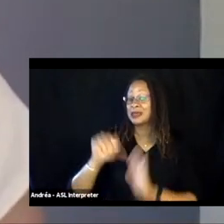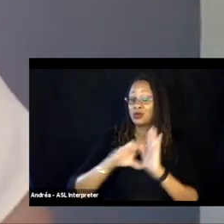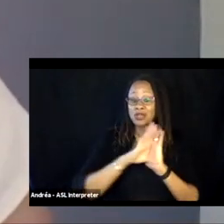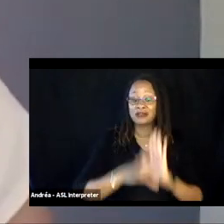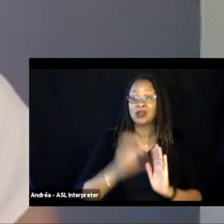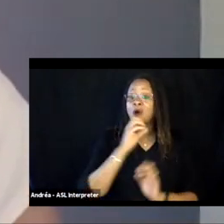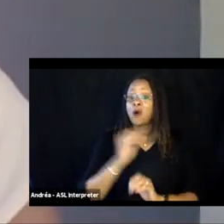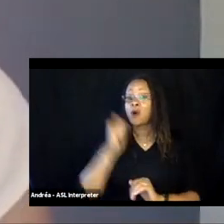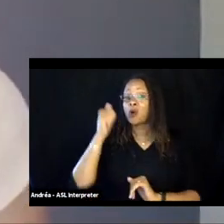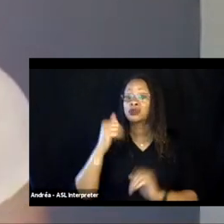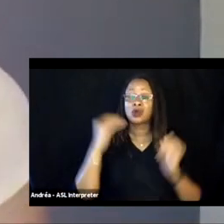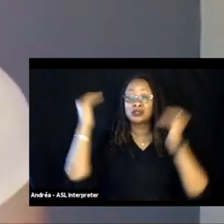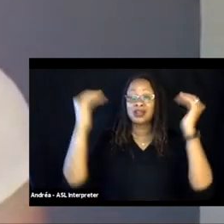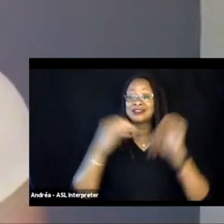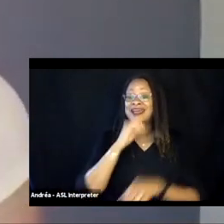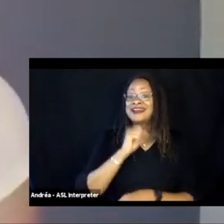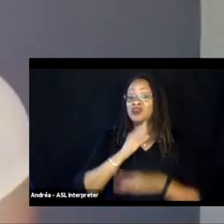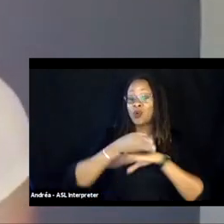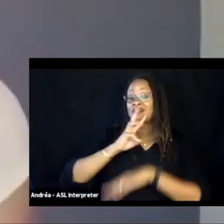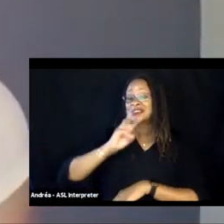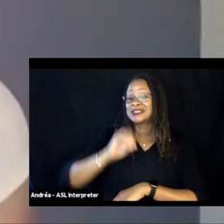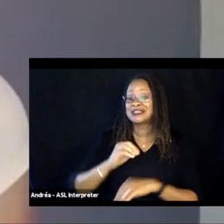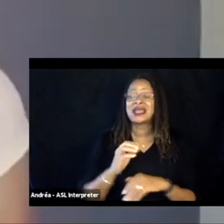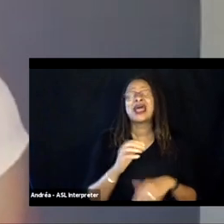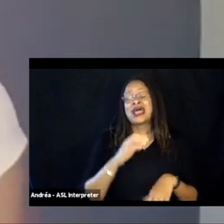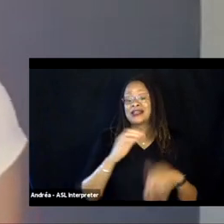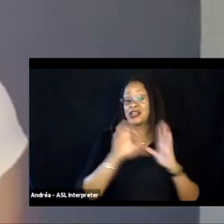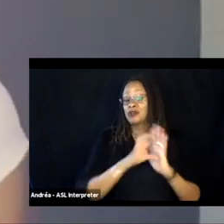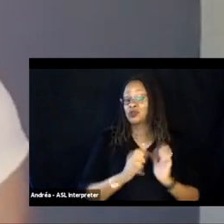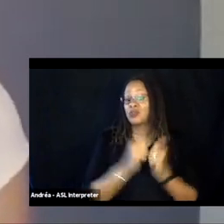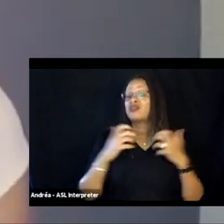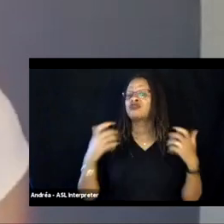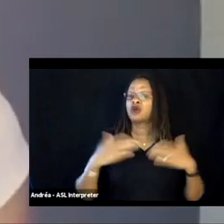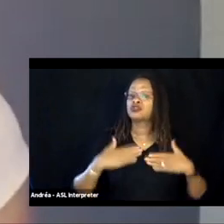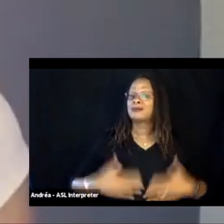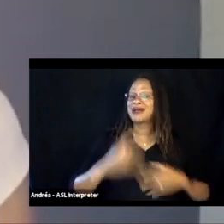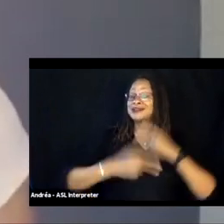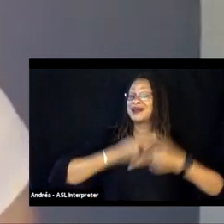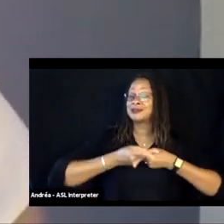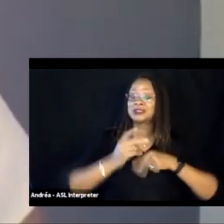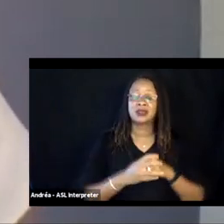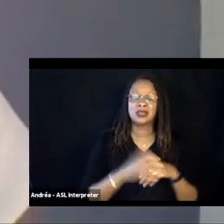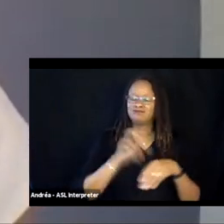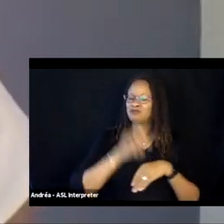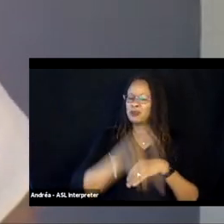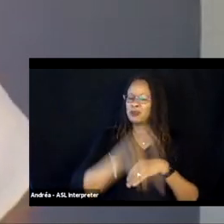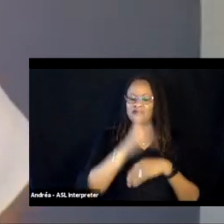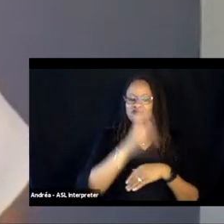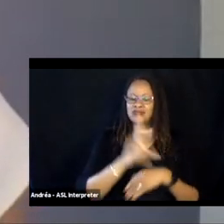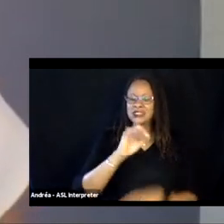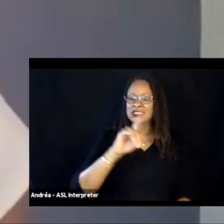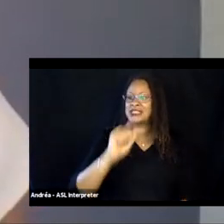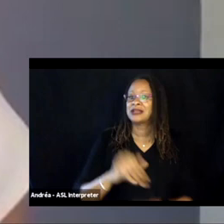older adults ages 60 plus, and characters with large body types. So let me jump right into the data. We'll start with gender.